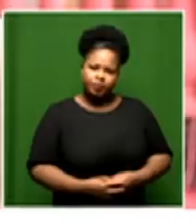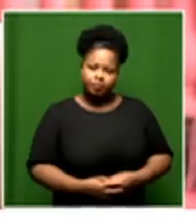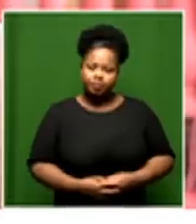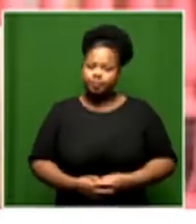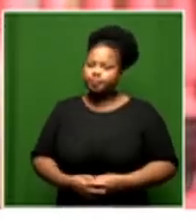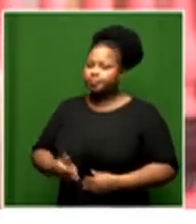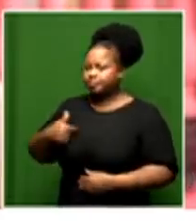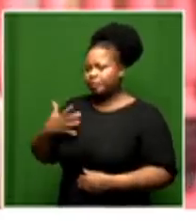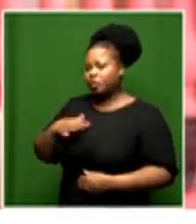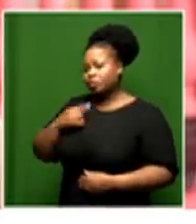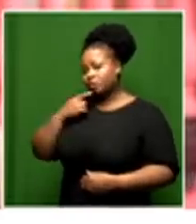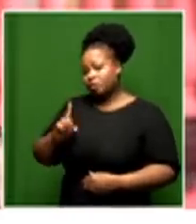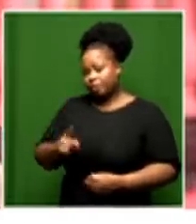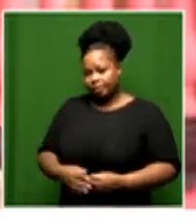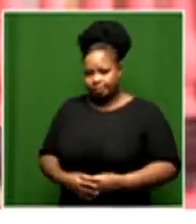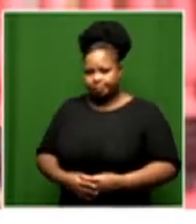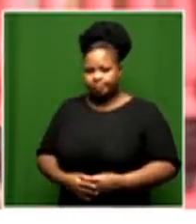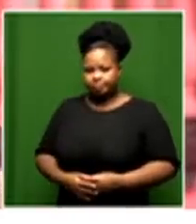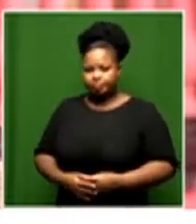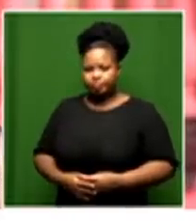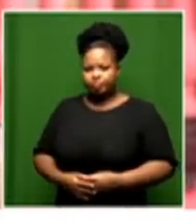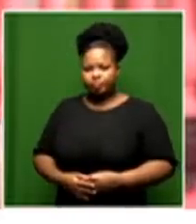What I can tell you, Samkele, is the